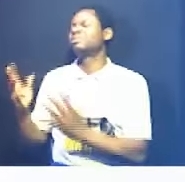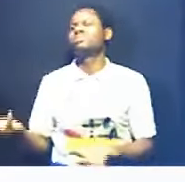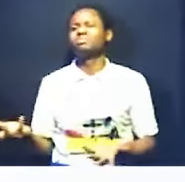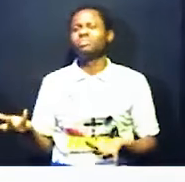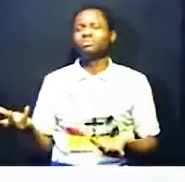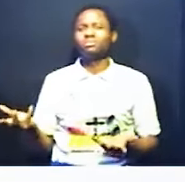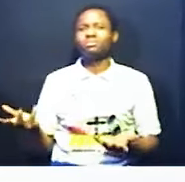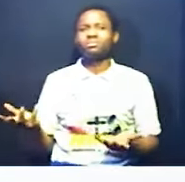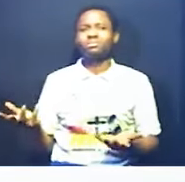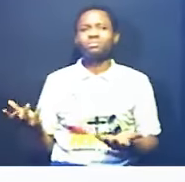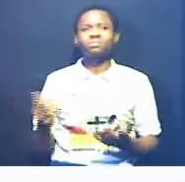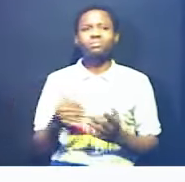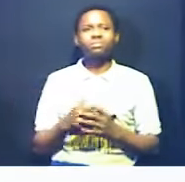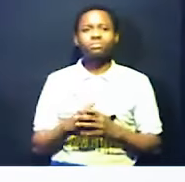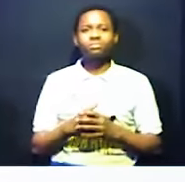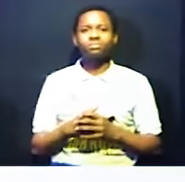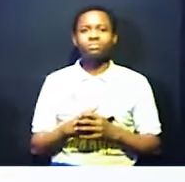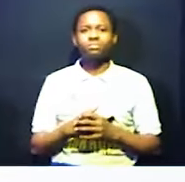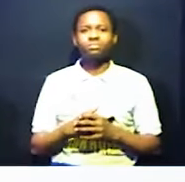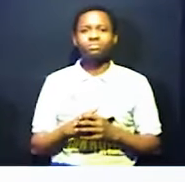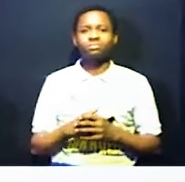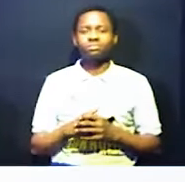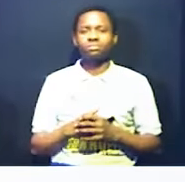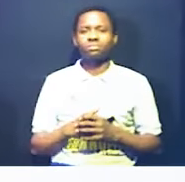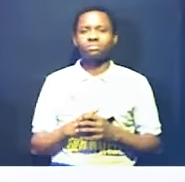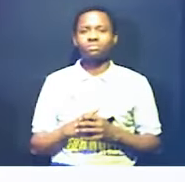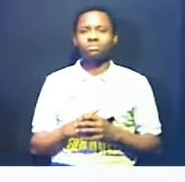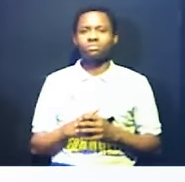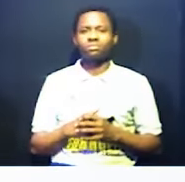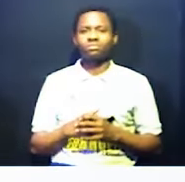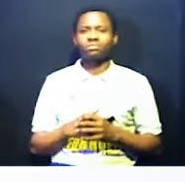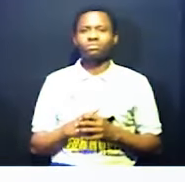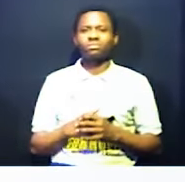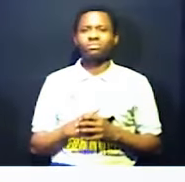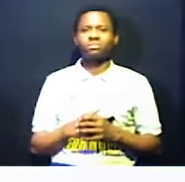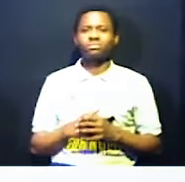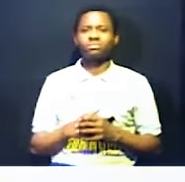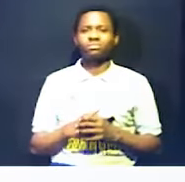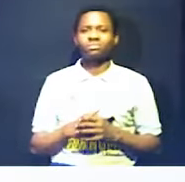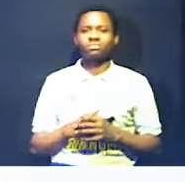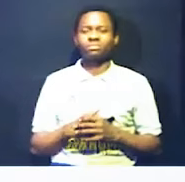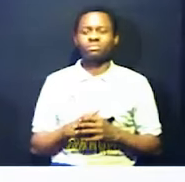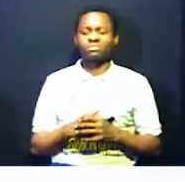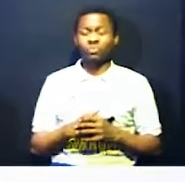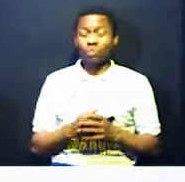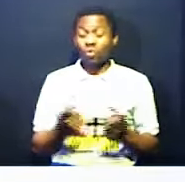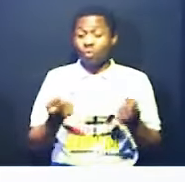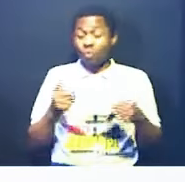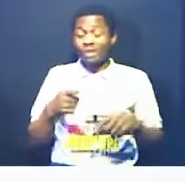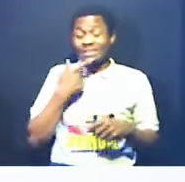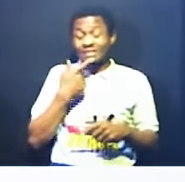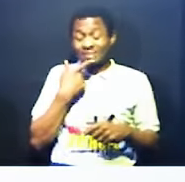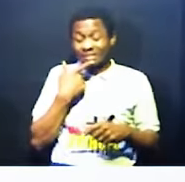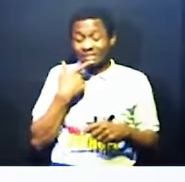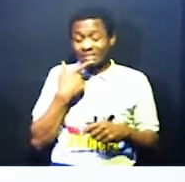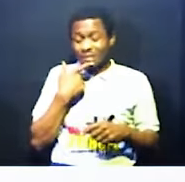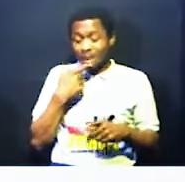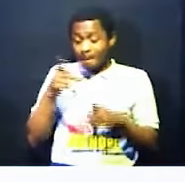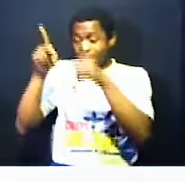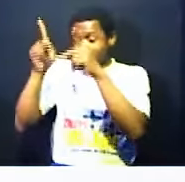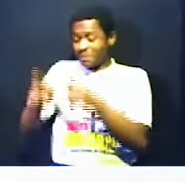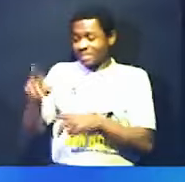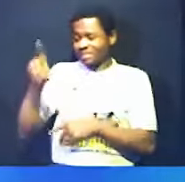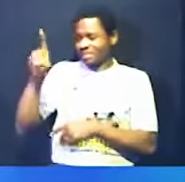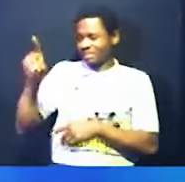Bonne, Brasa, or Basansani. When we say desolate, it means laid to waste. Ya kase bibi obabi